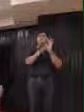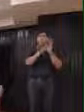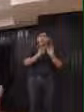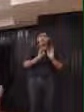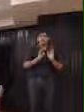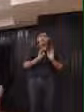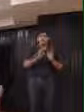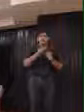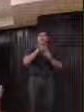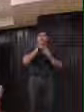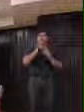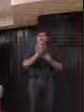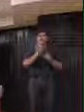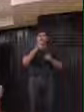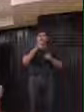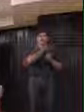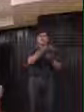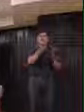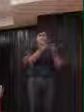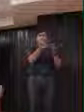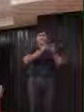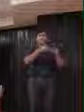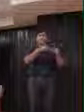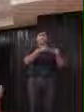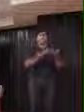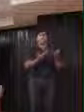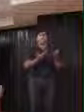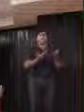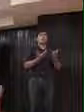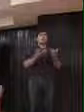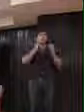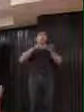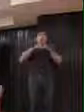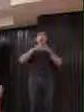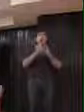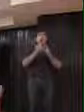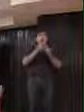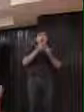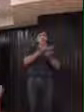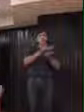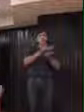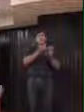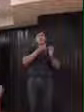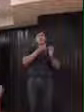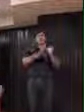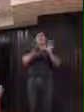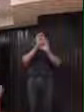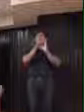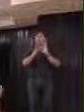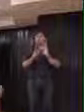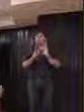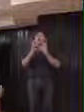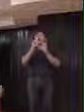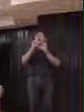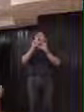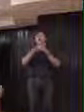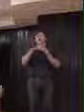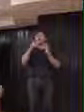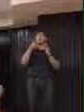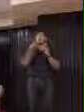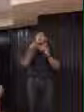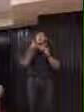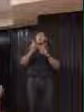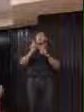then you must consult those people. Now, how you consult those people? The law has prescribed ways through